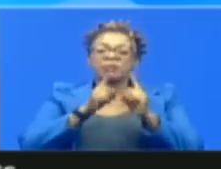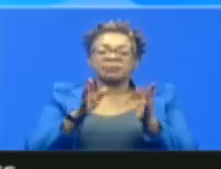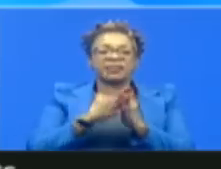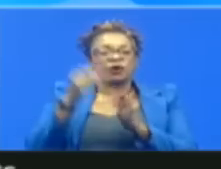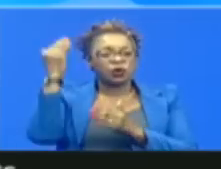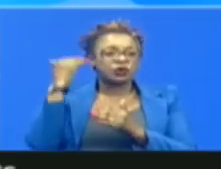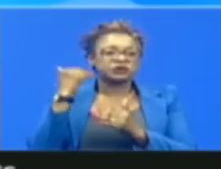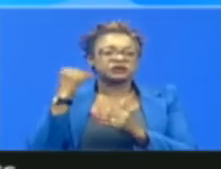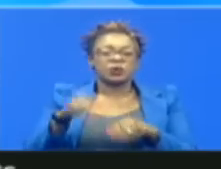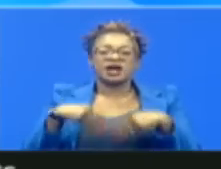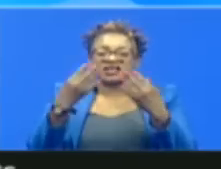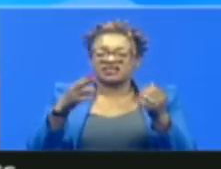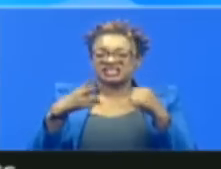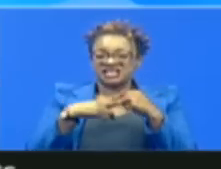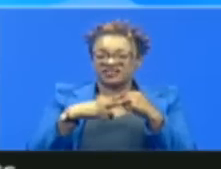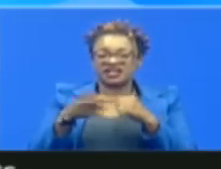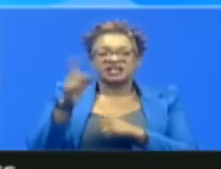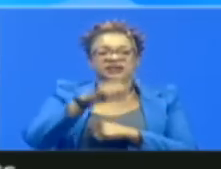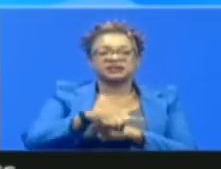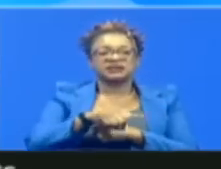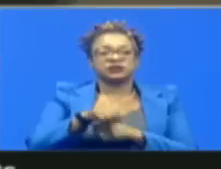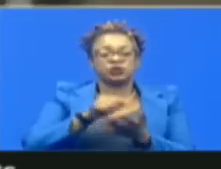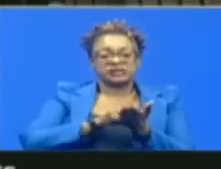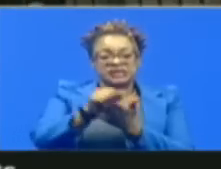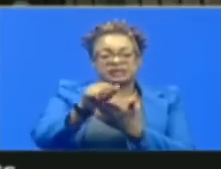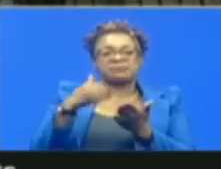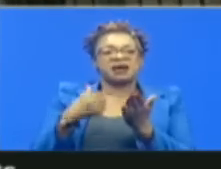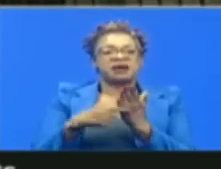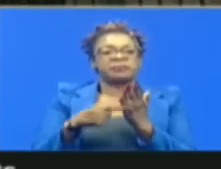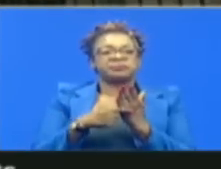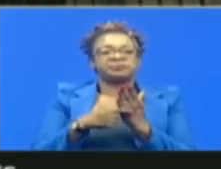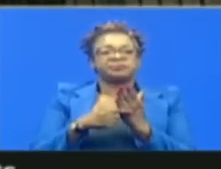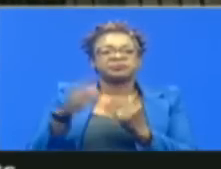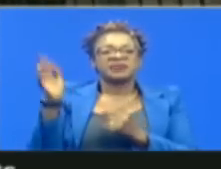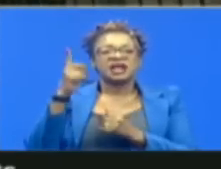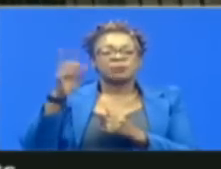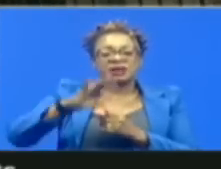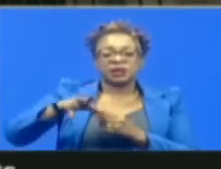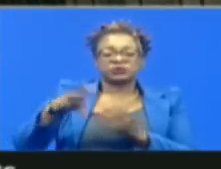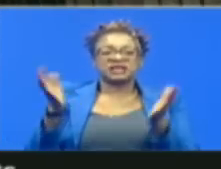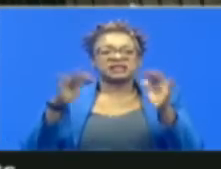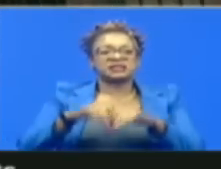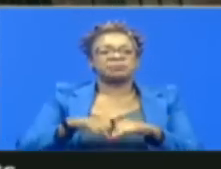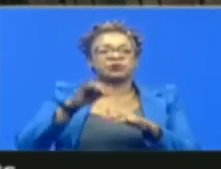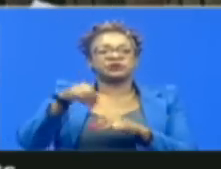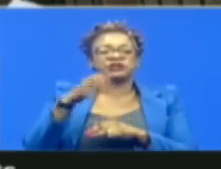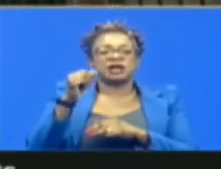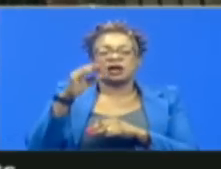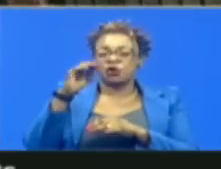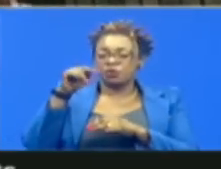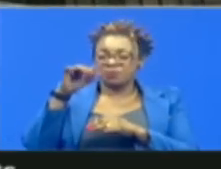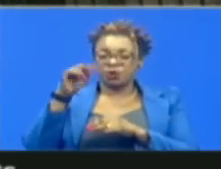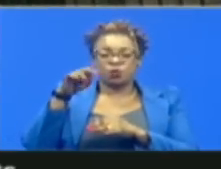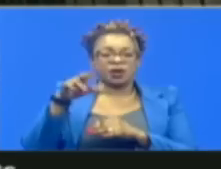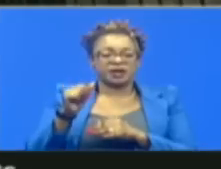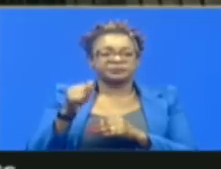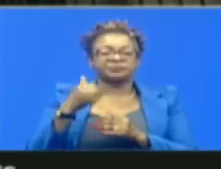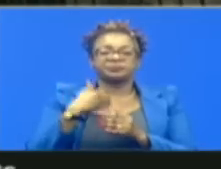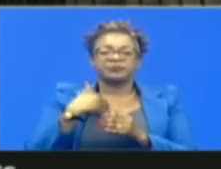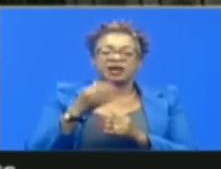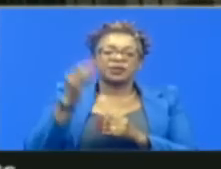7 days to gazette my name. Nairobi County Assembly Clerk Jacob Ngwele received the court